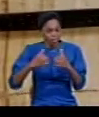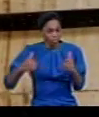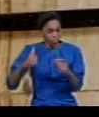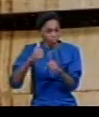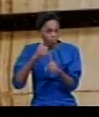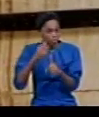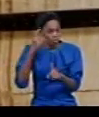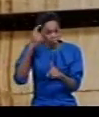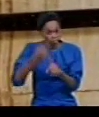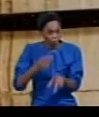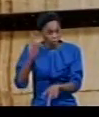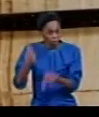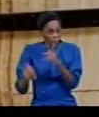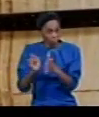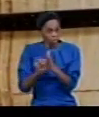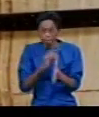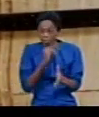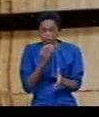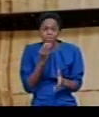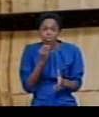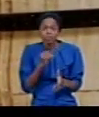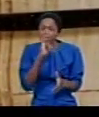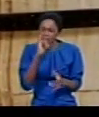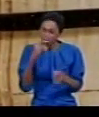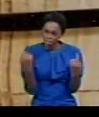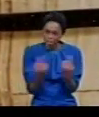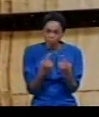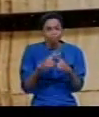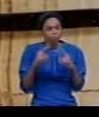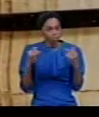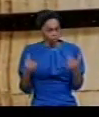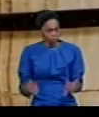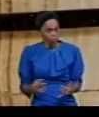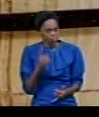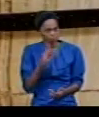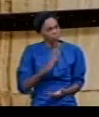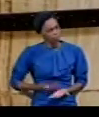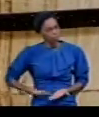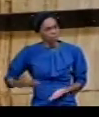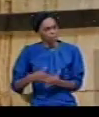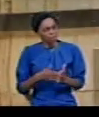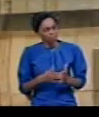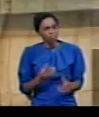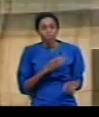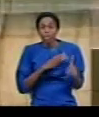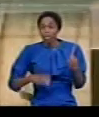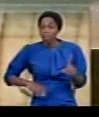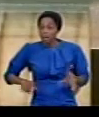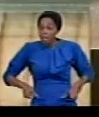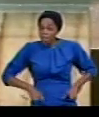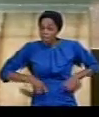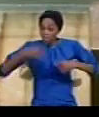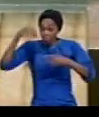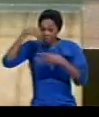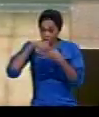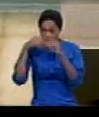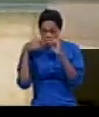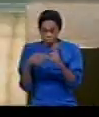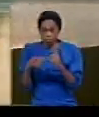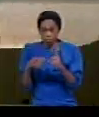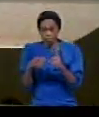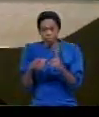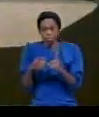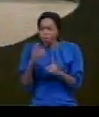the Gentiles, that is sin. But now you are born again. Christ lives in you. Was